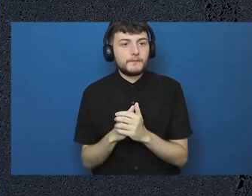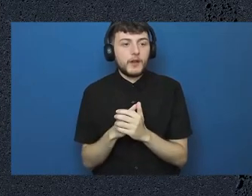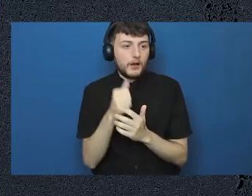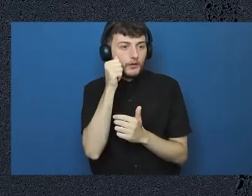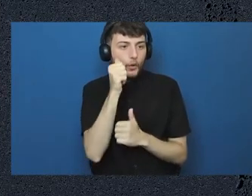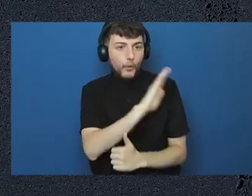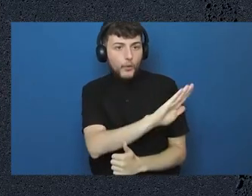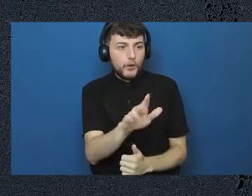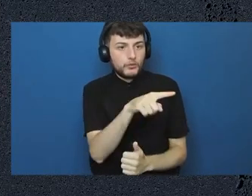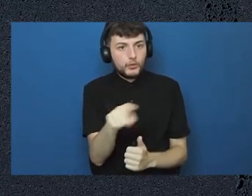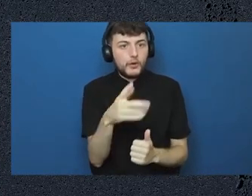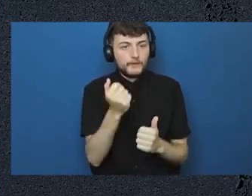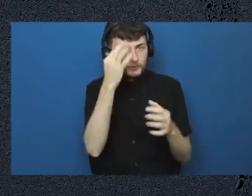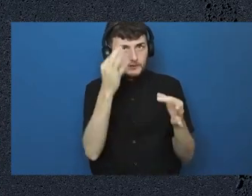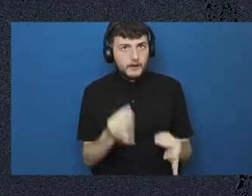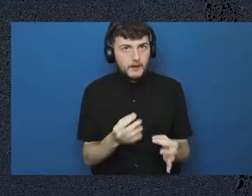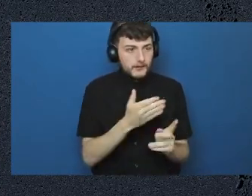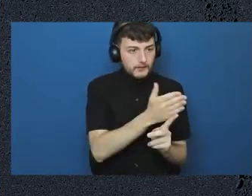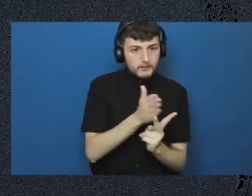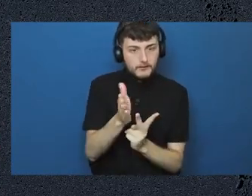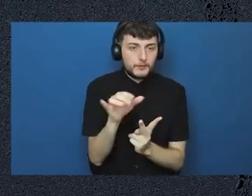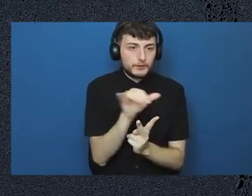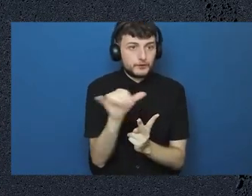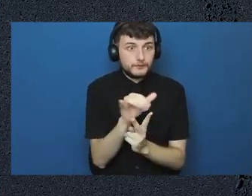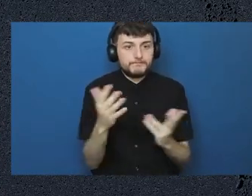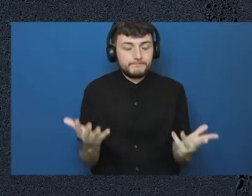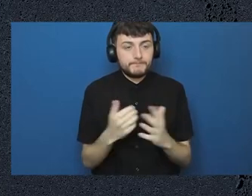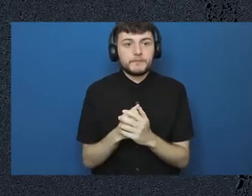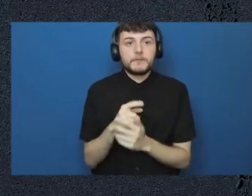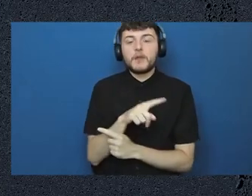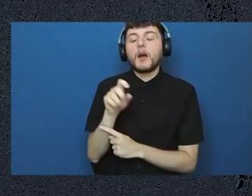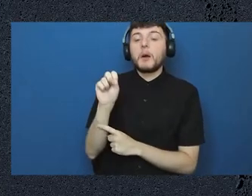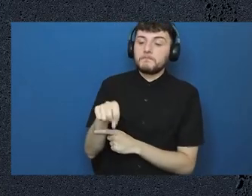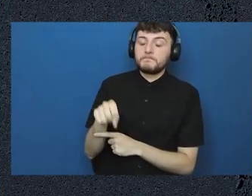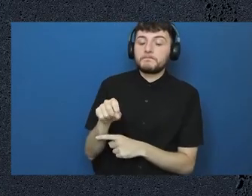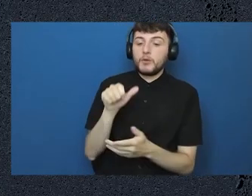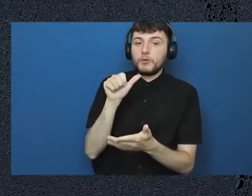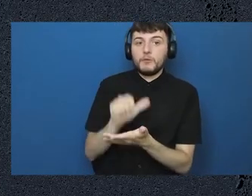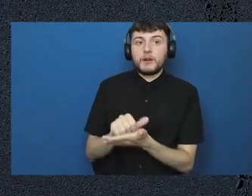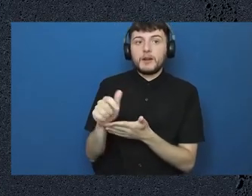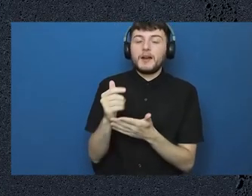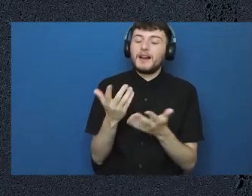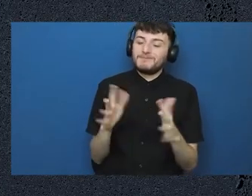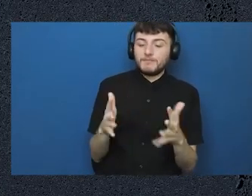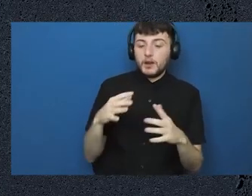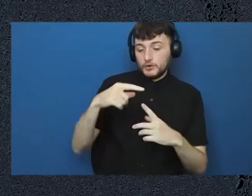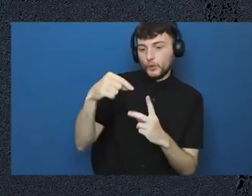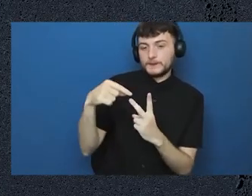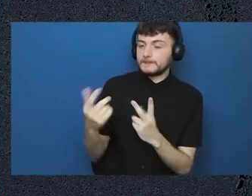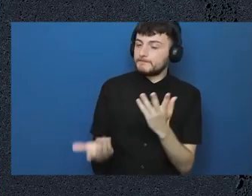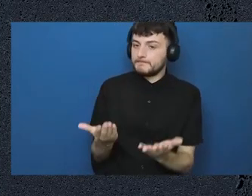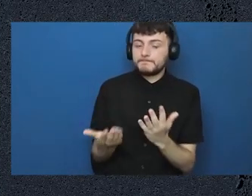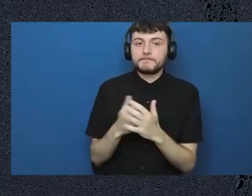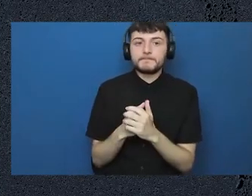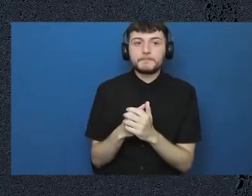no. That's my answer. Yeah, to that. So but there's choices and there's, like, not choices. So, exactly. Yeah. So you get into